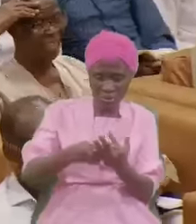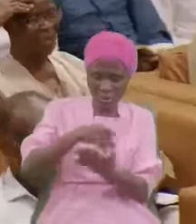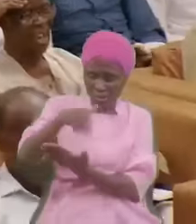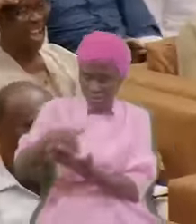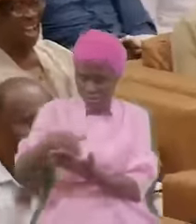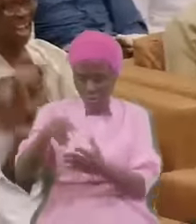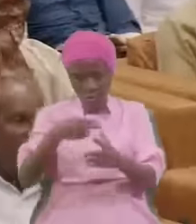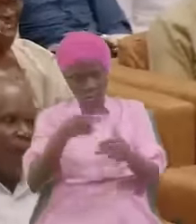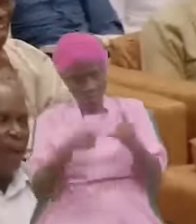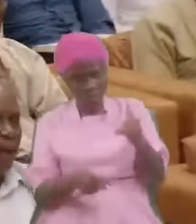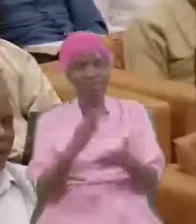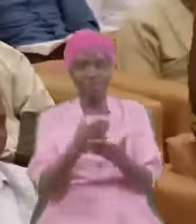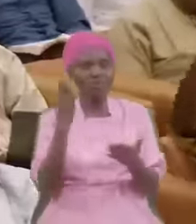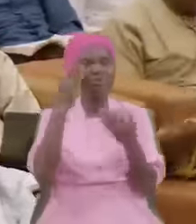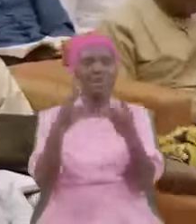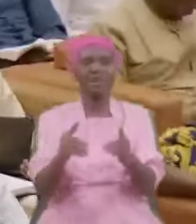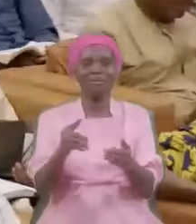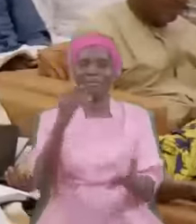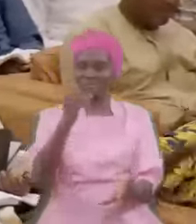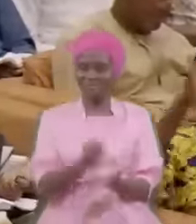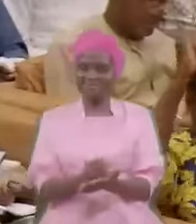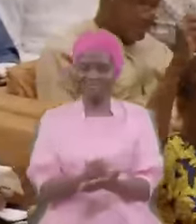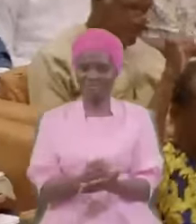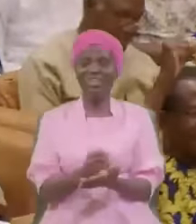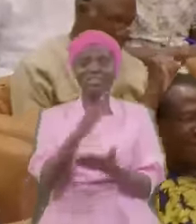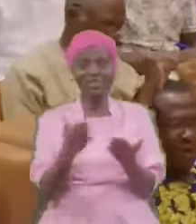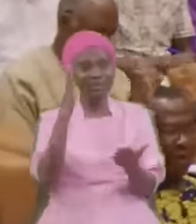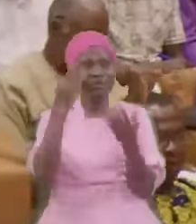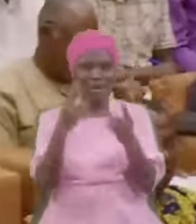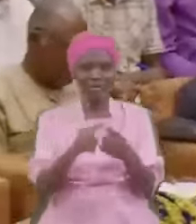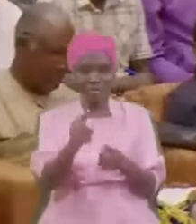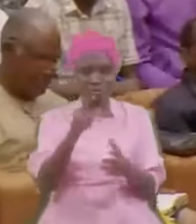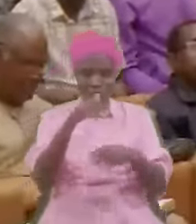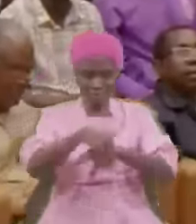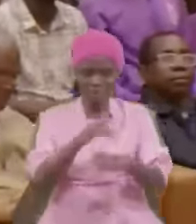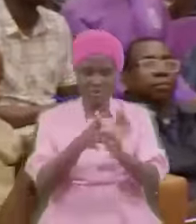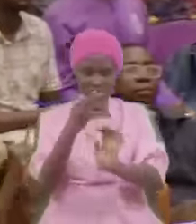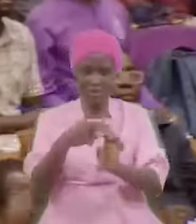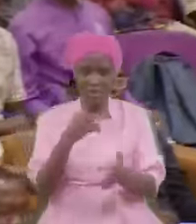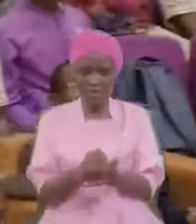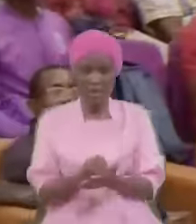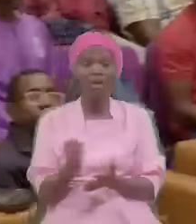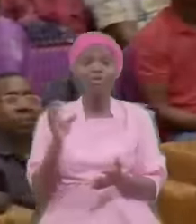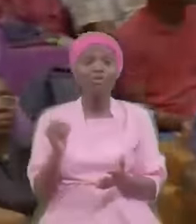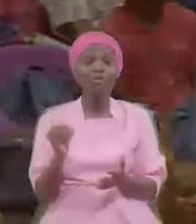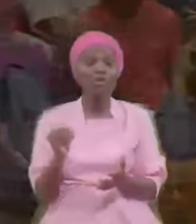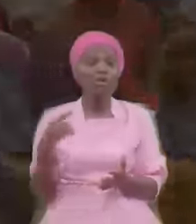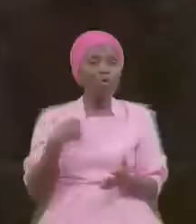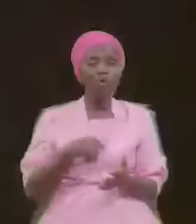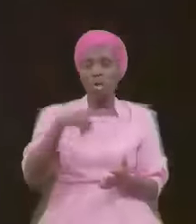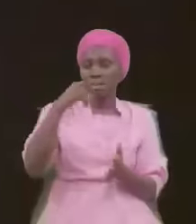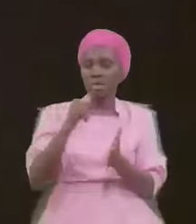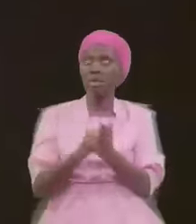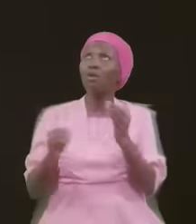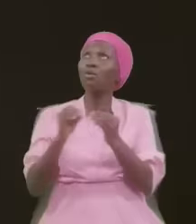happen. Yeah. And something will happen to you today. Yeah. And so we said, oh Lord, there